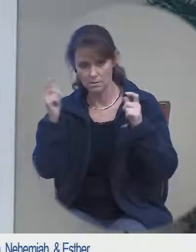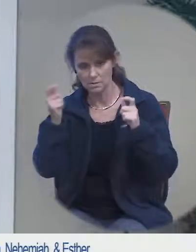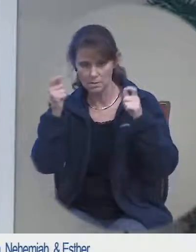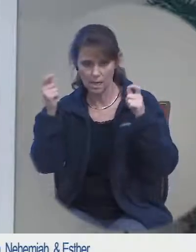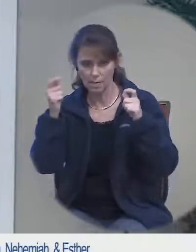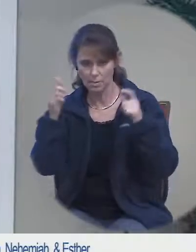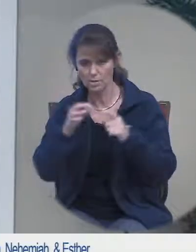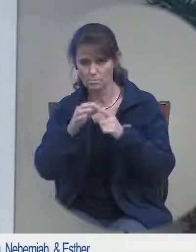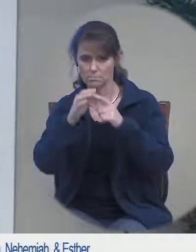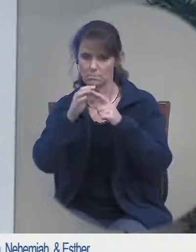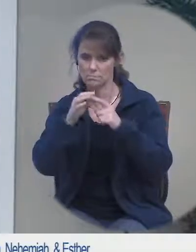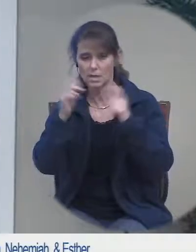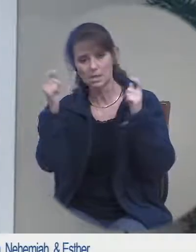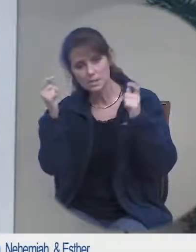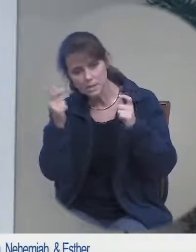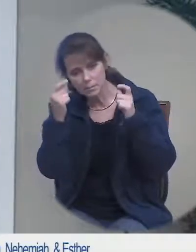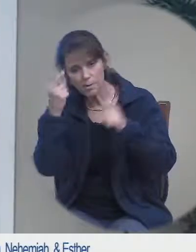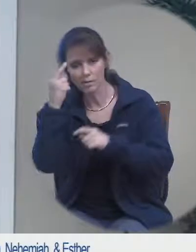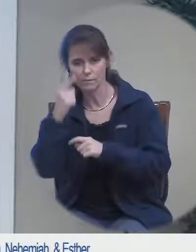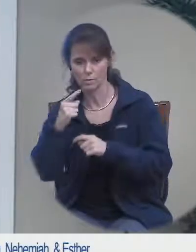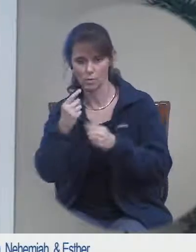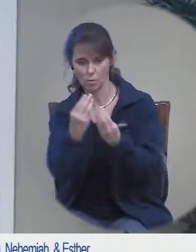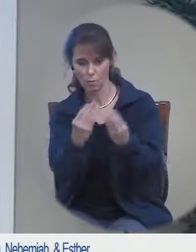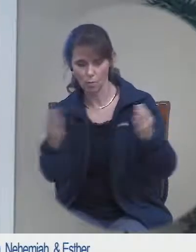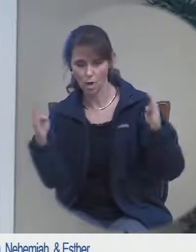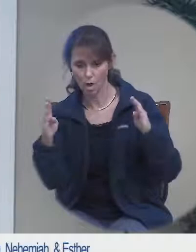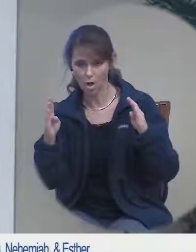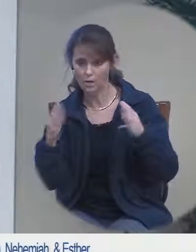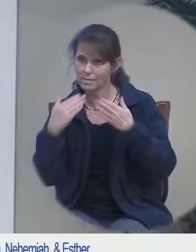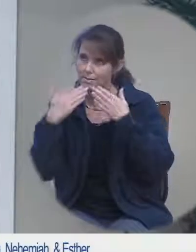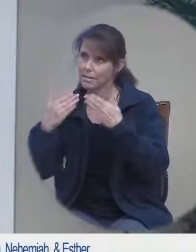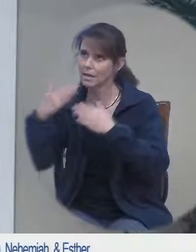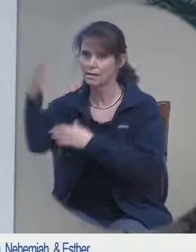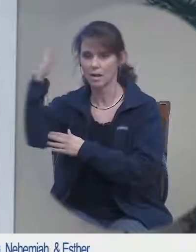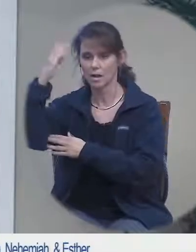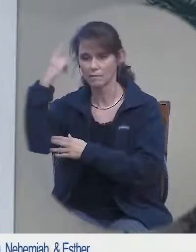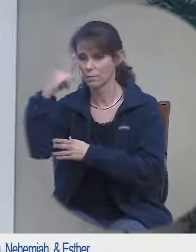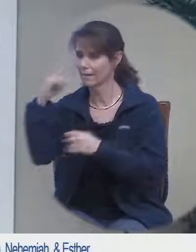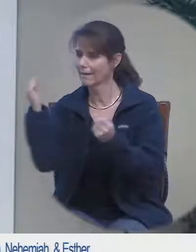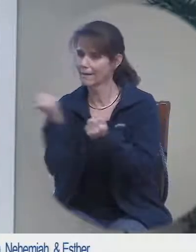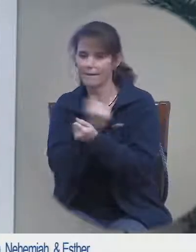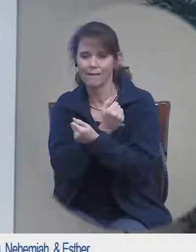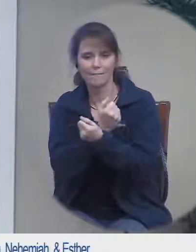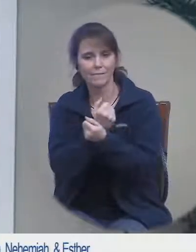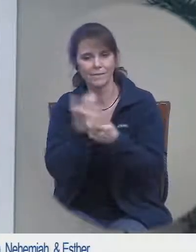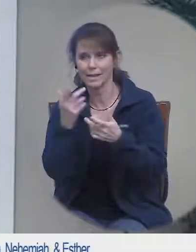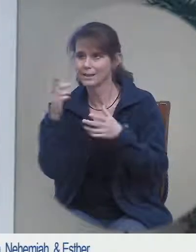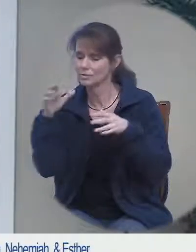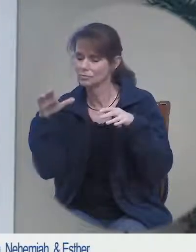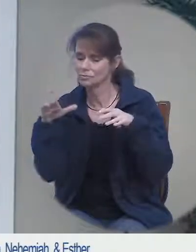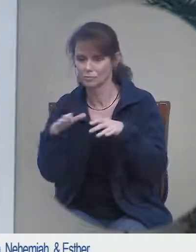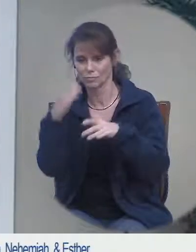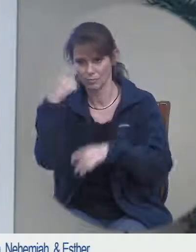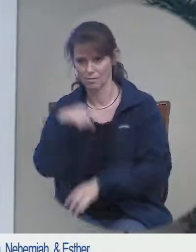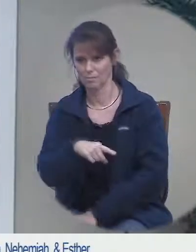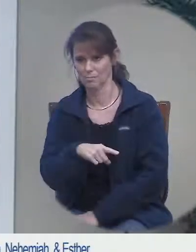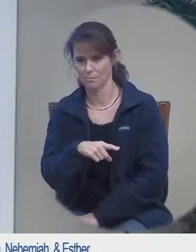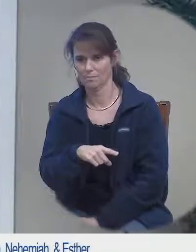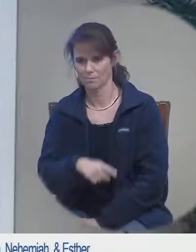wall and celebration of everything that God had done for them. Now, I want you to notice, first of all, when they set out to dedicate the